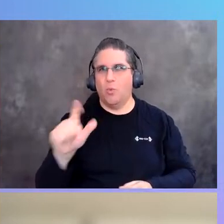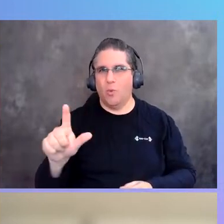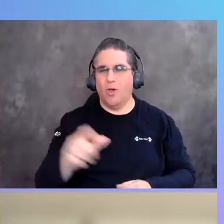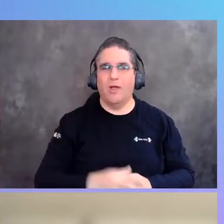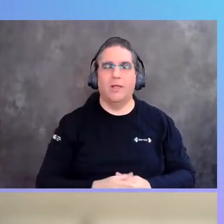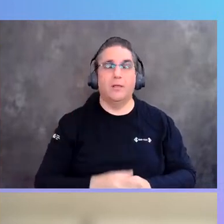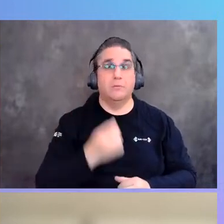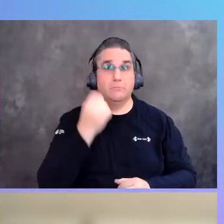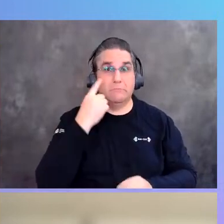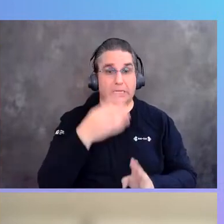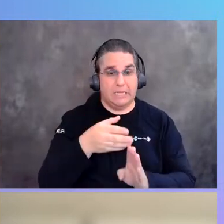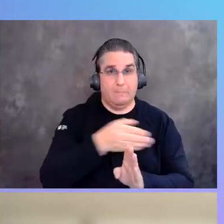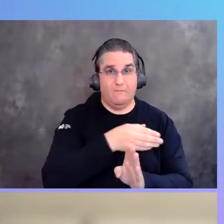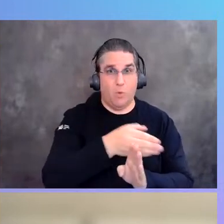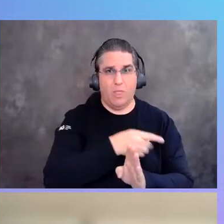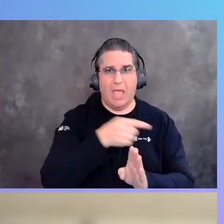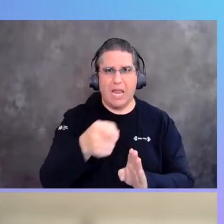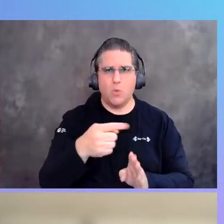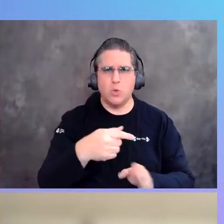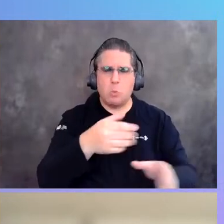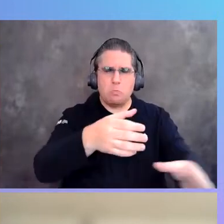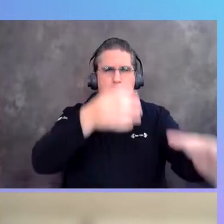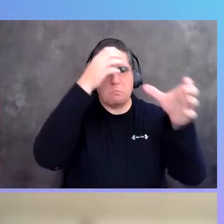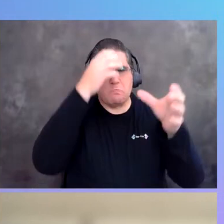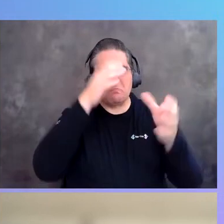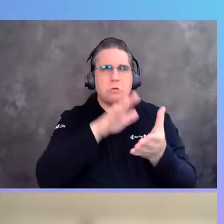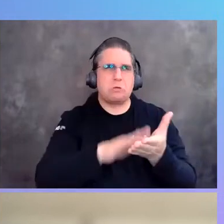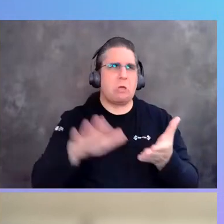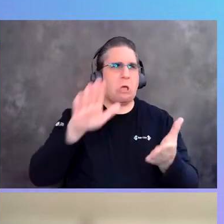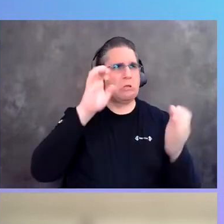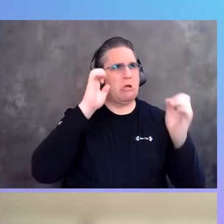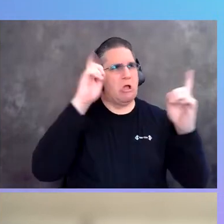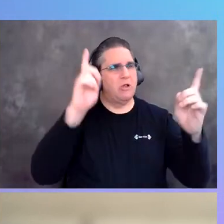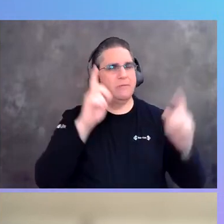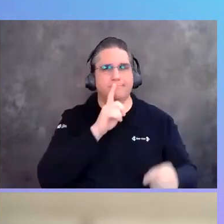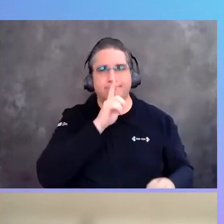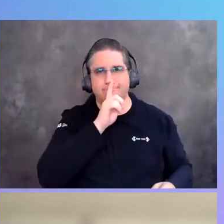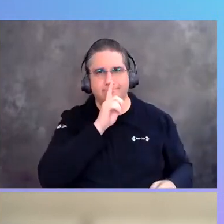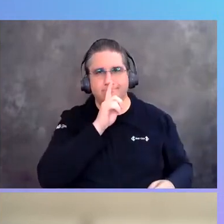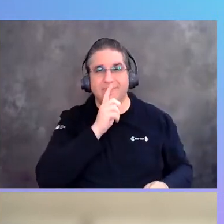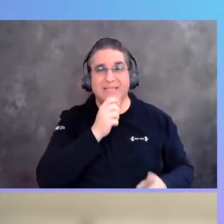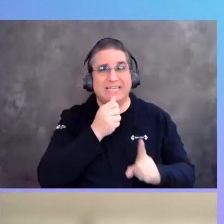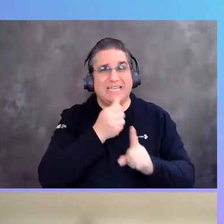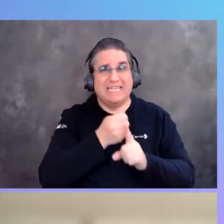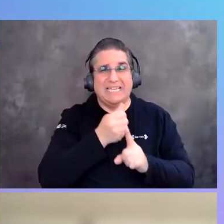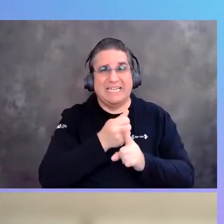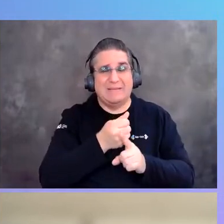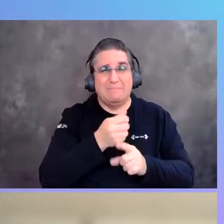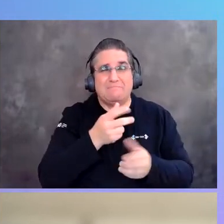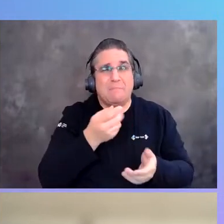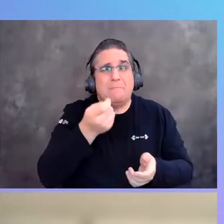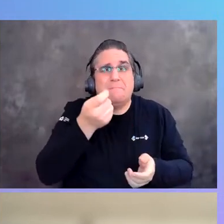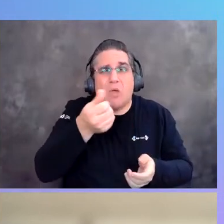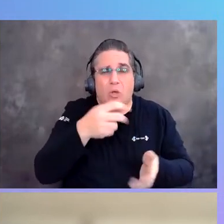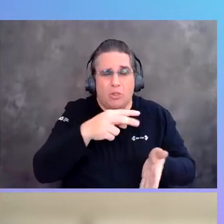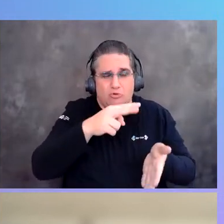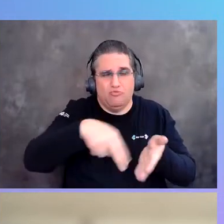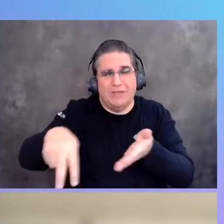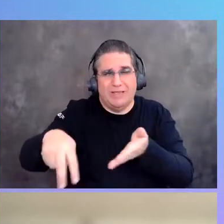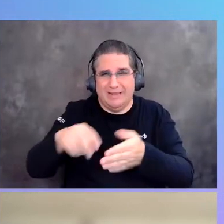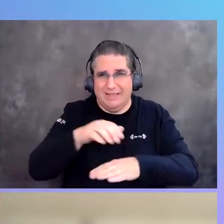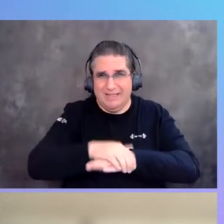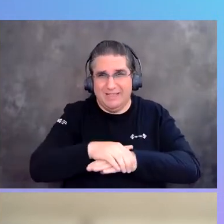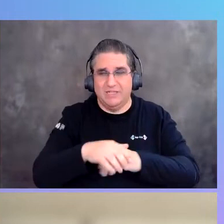person, unlike a lot of these great speakers we've had over the last couple of days. He was actually scarcely literate. His